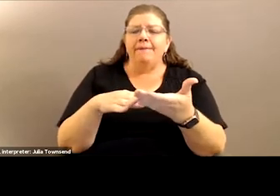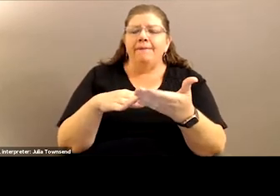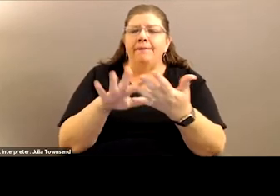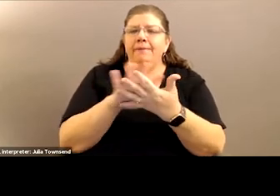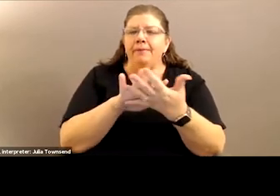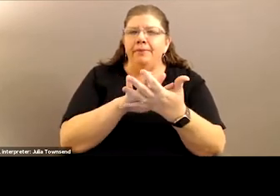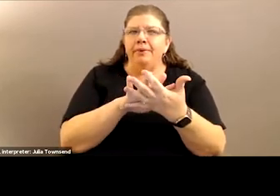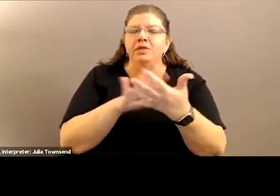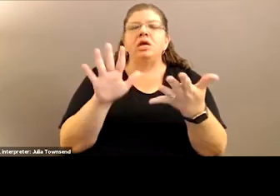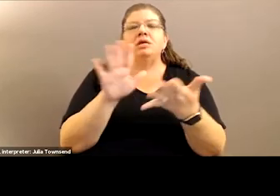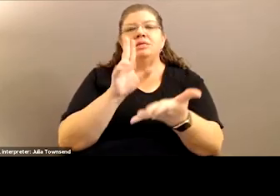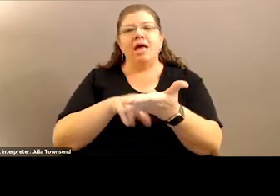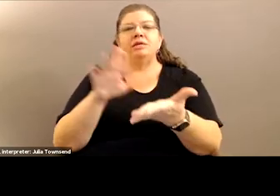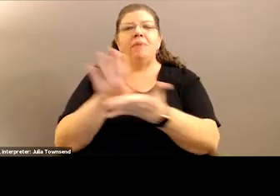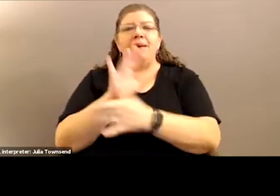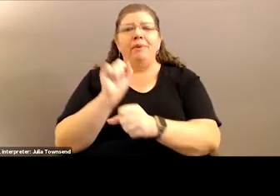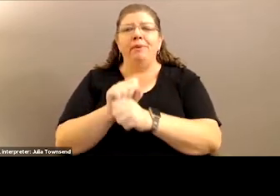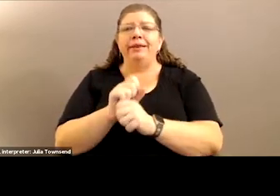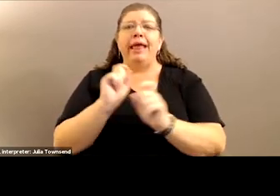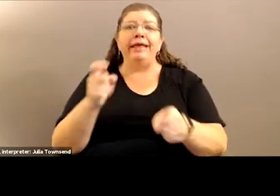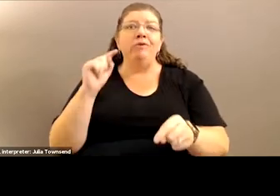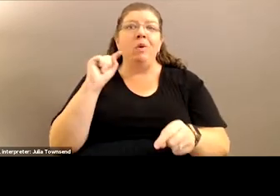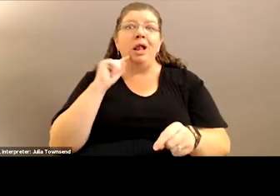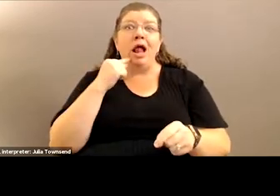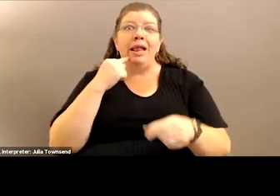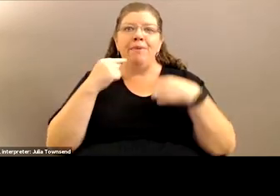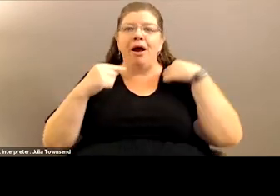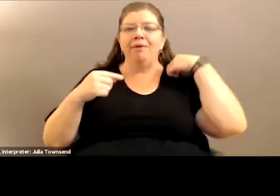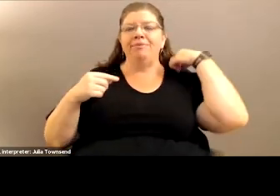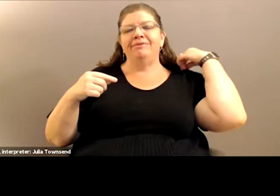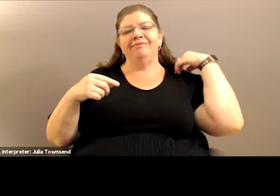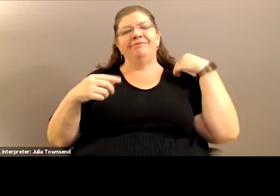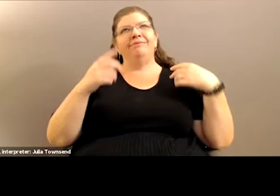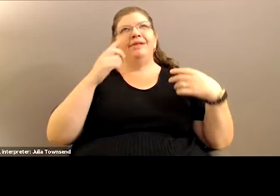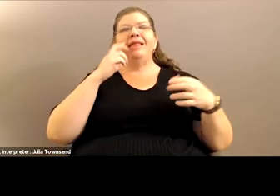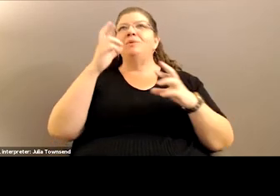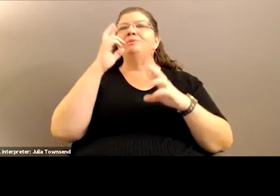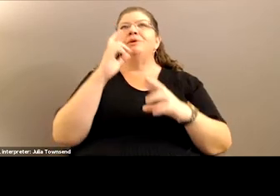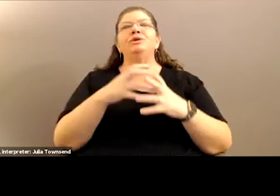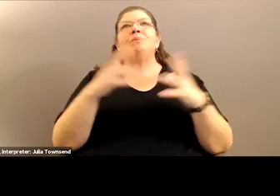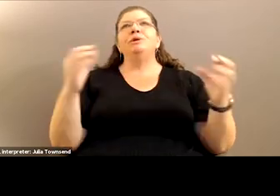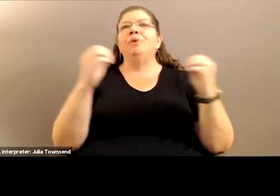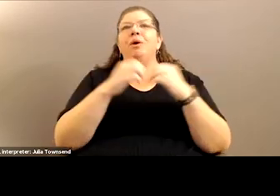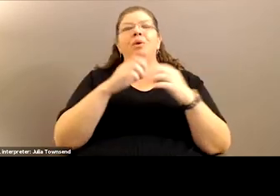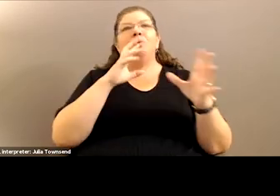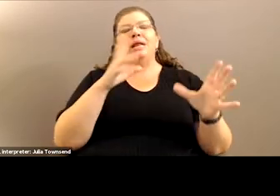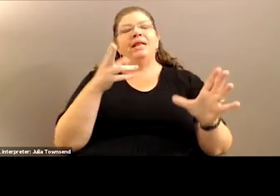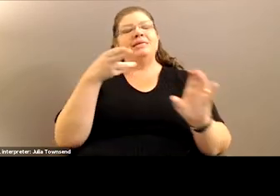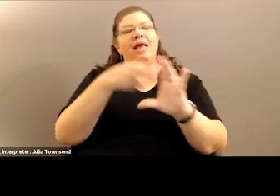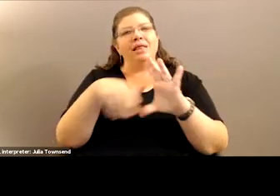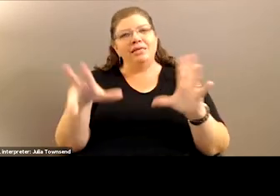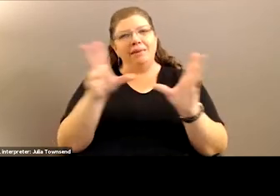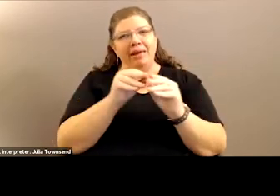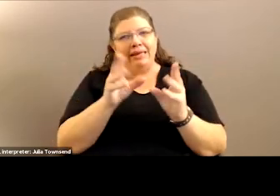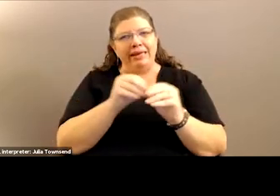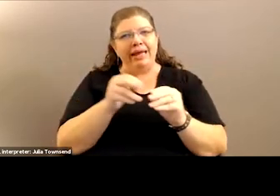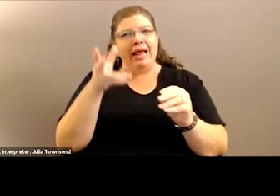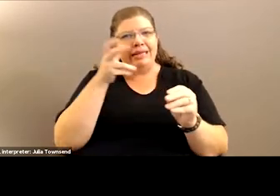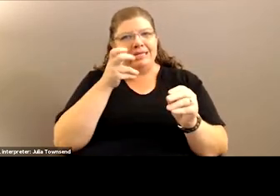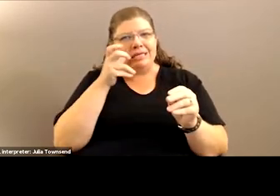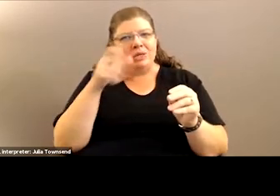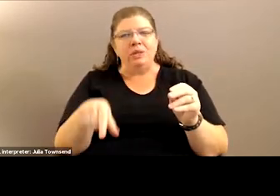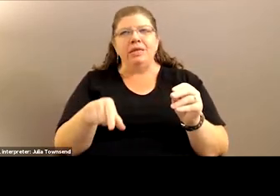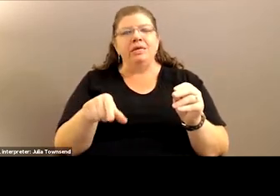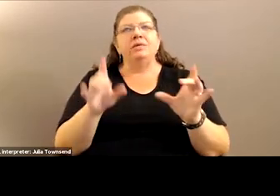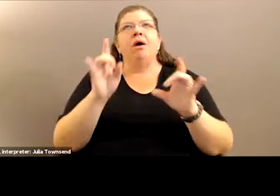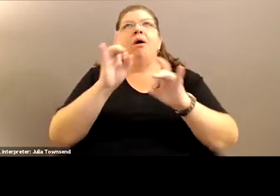some paperwork they give you a lollipop and uh respect you so much more sat in on this meeting and listened to just this